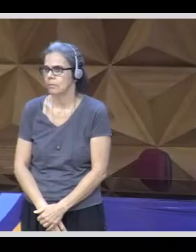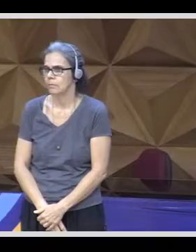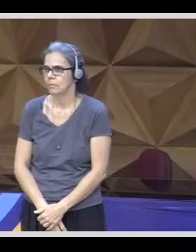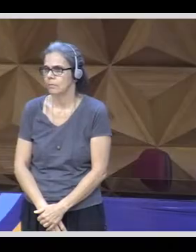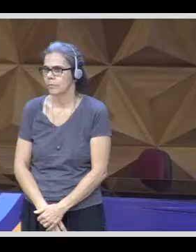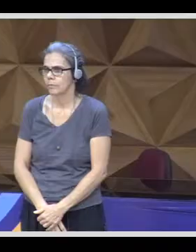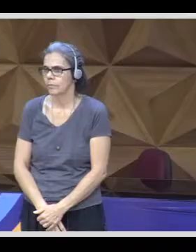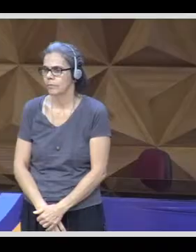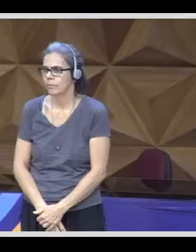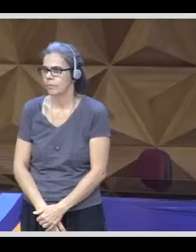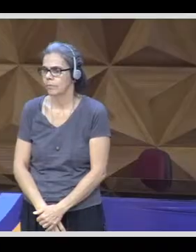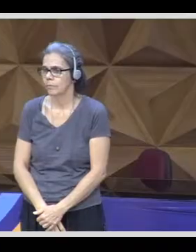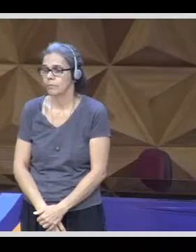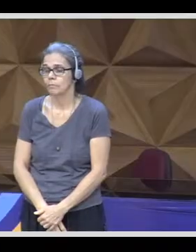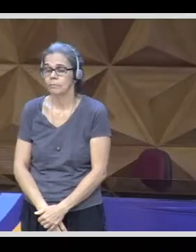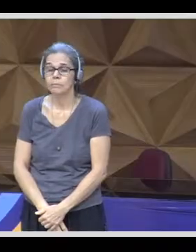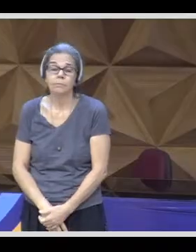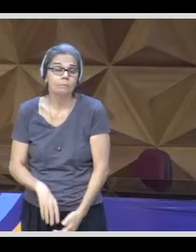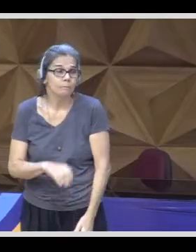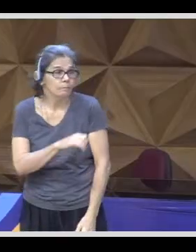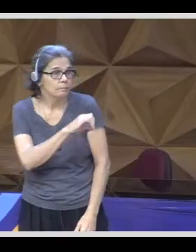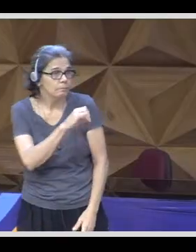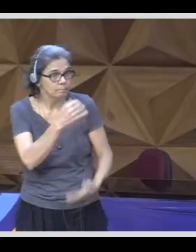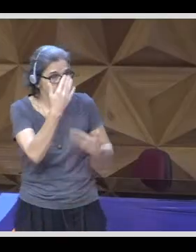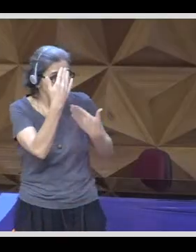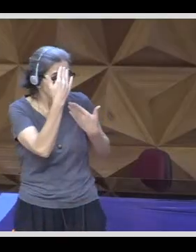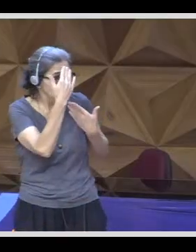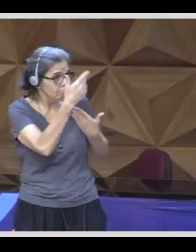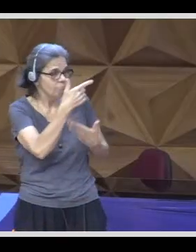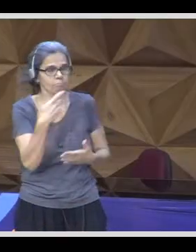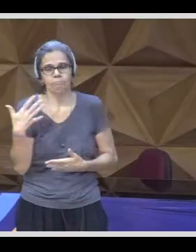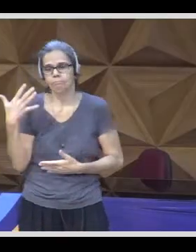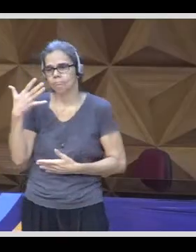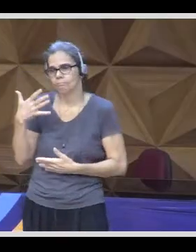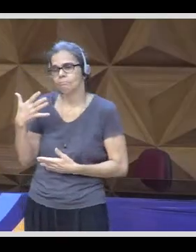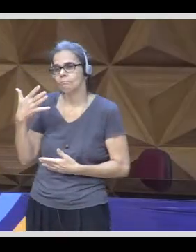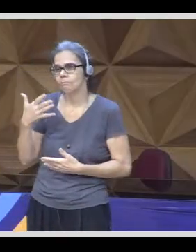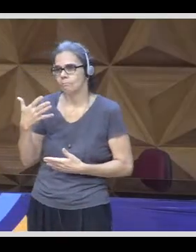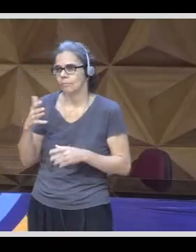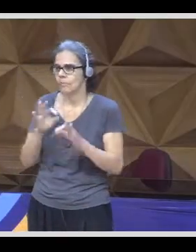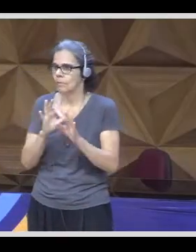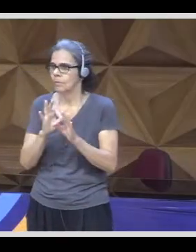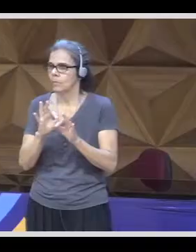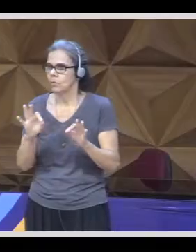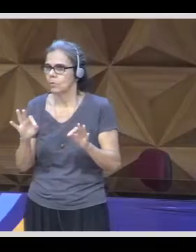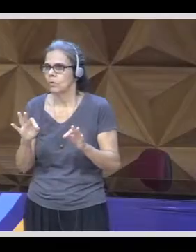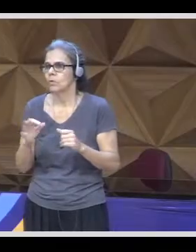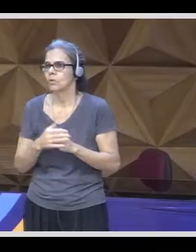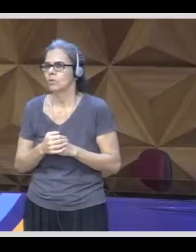Hello, thank you for the talk, and I think it's very exciting, the kind of work that you're doing.